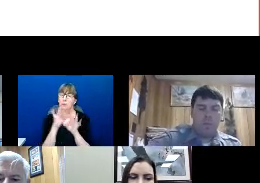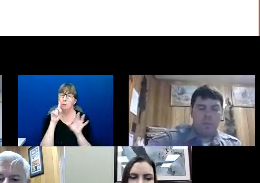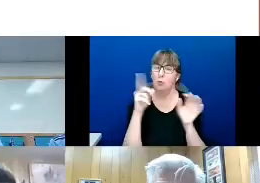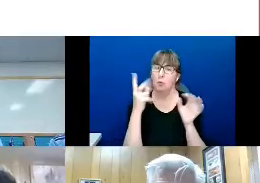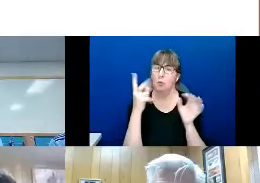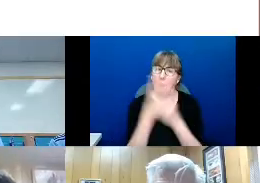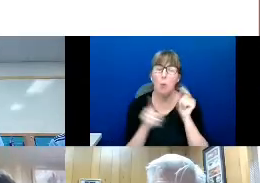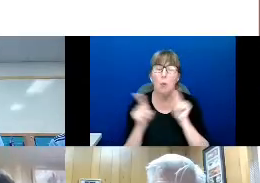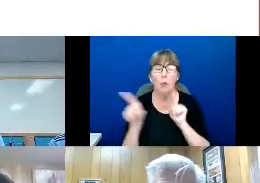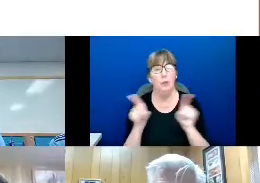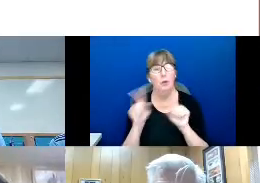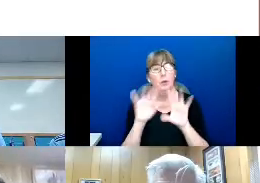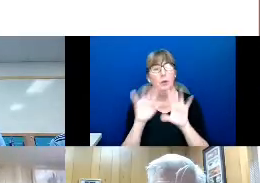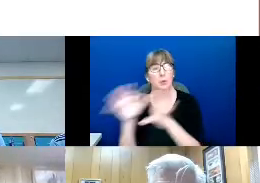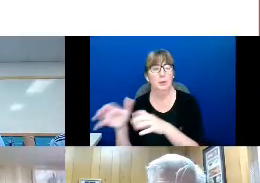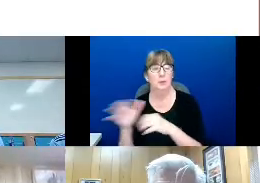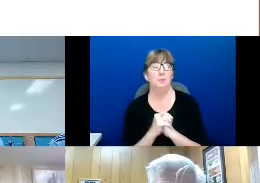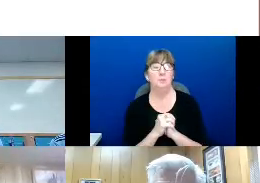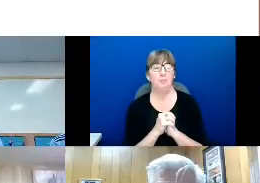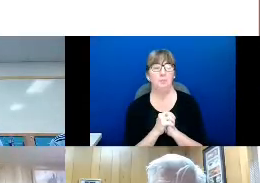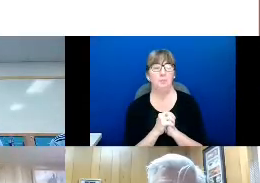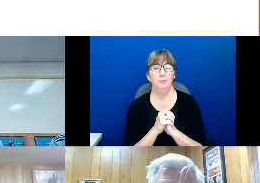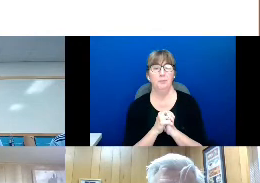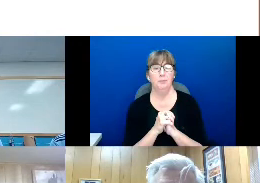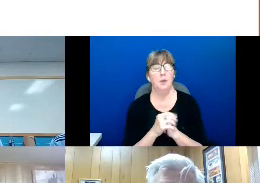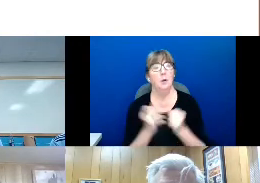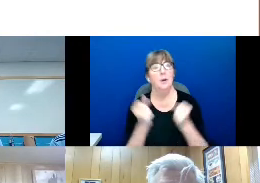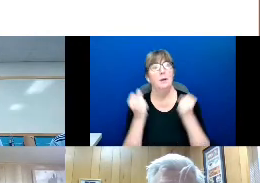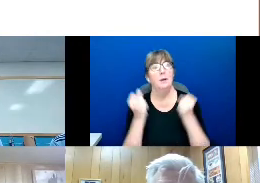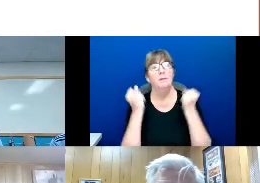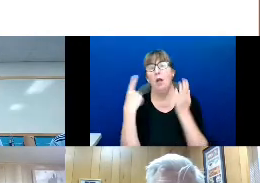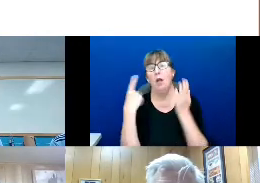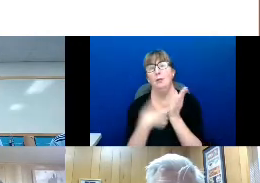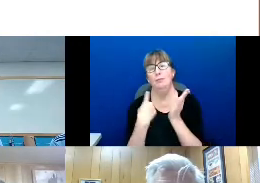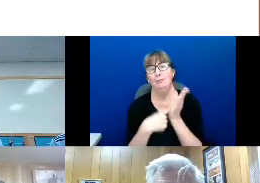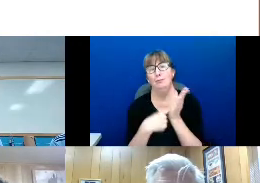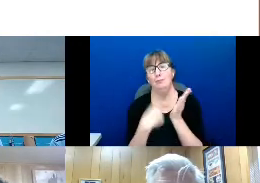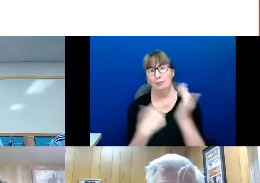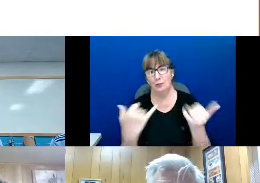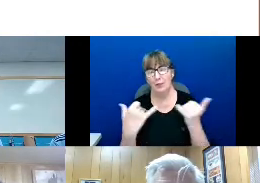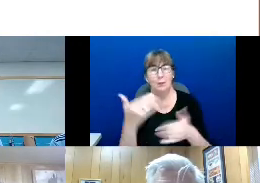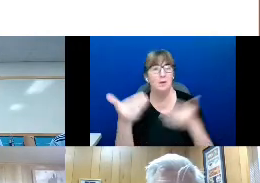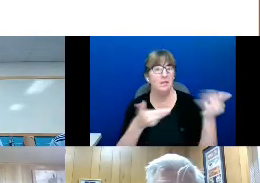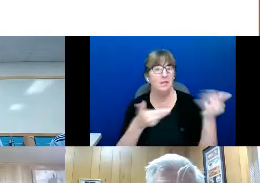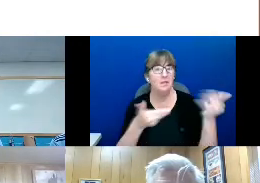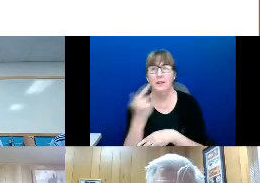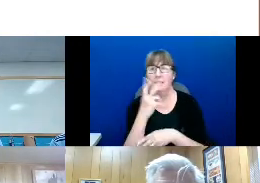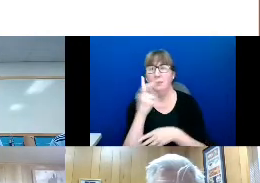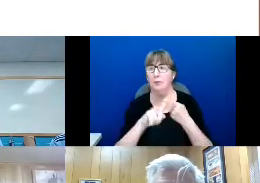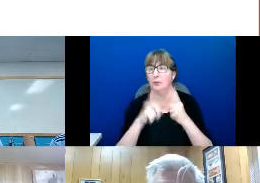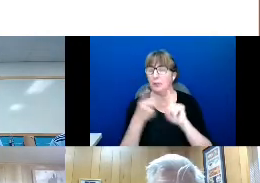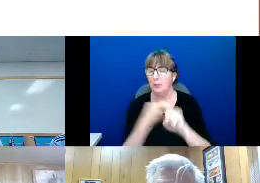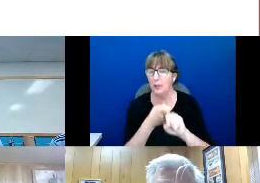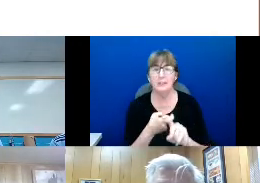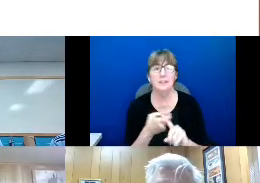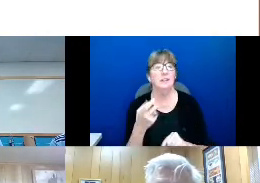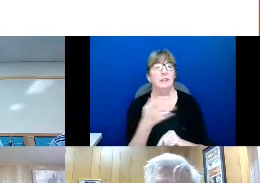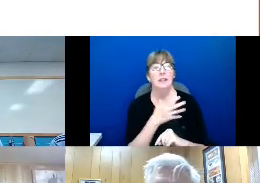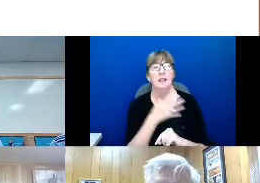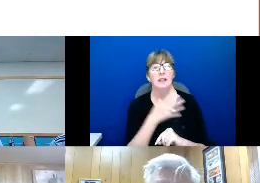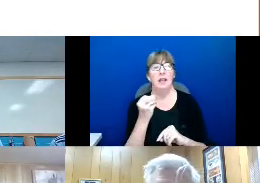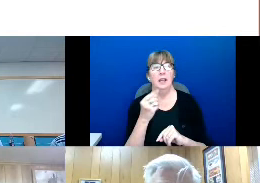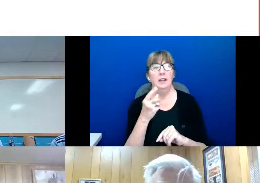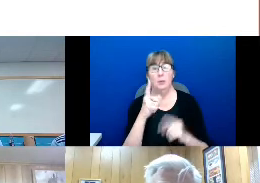So we have a lot to cover. And as Michael said, we've invited a few friends, our friends from the